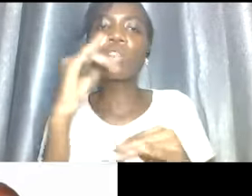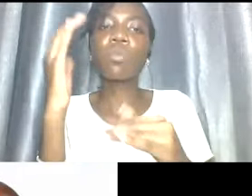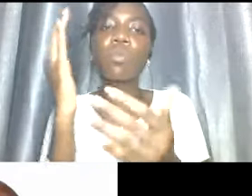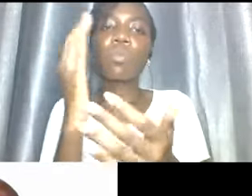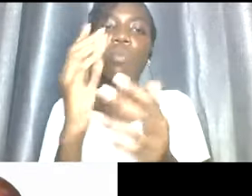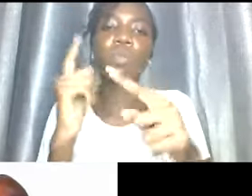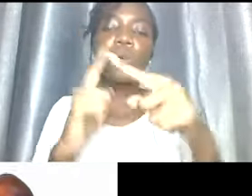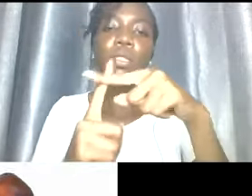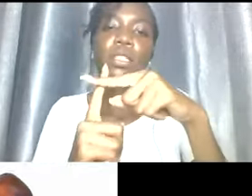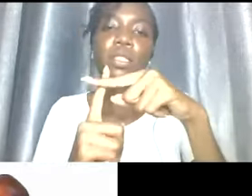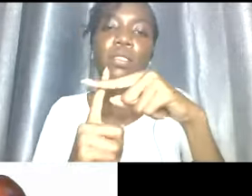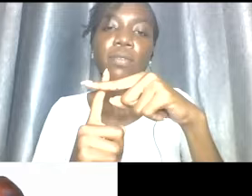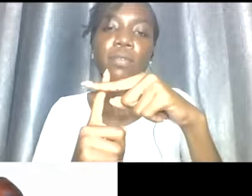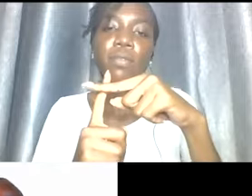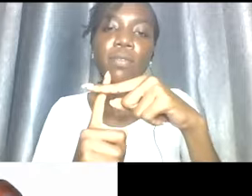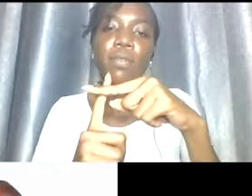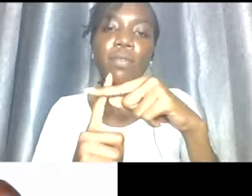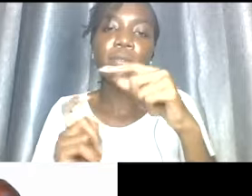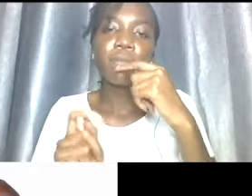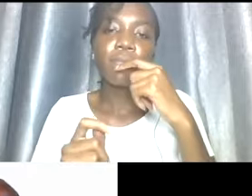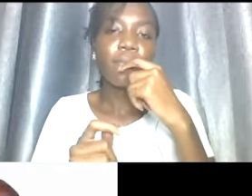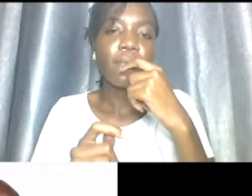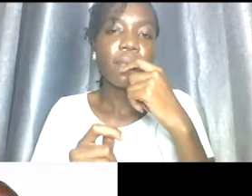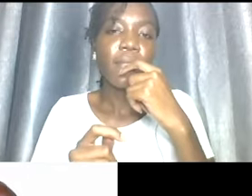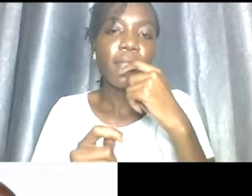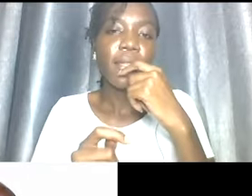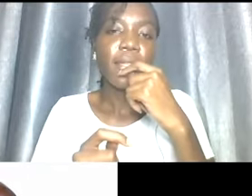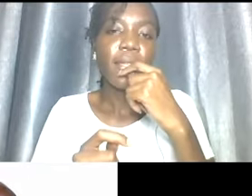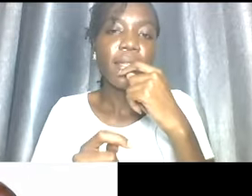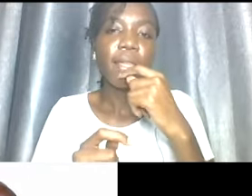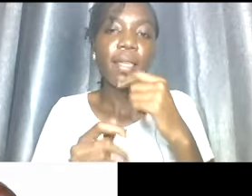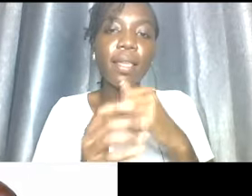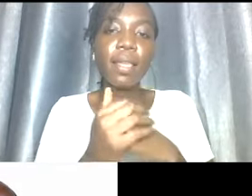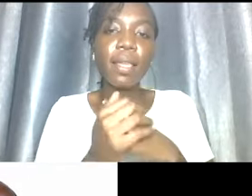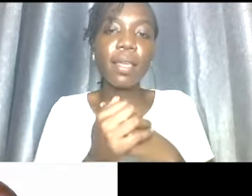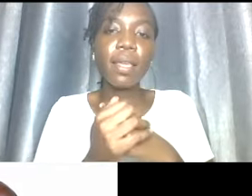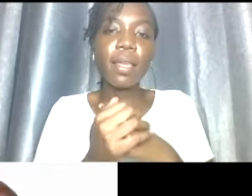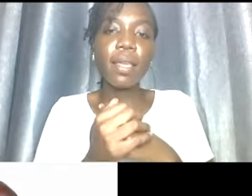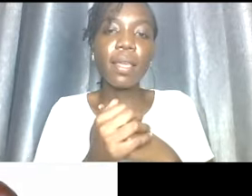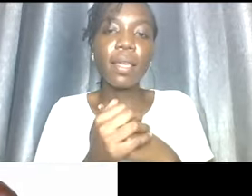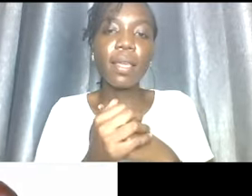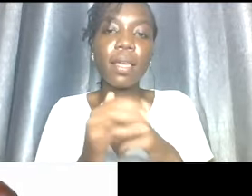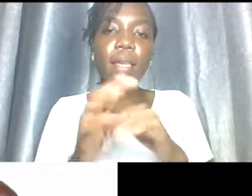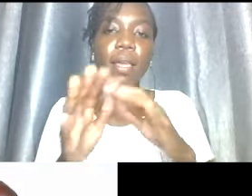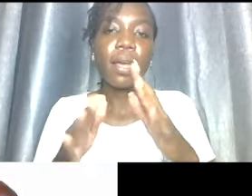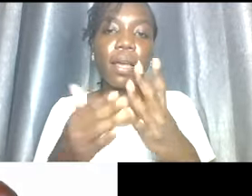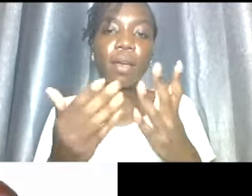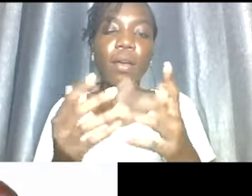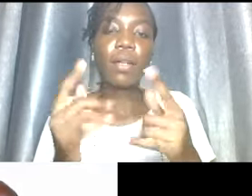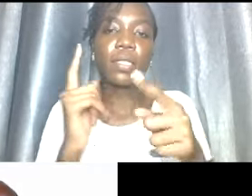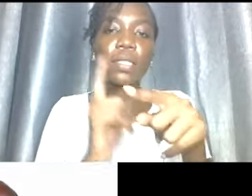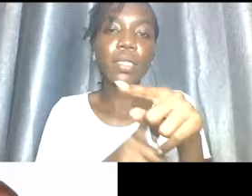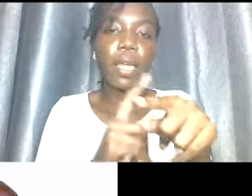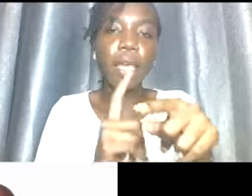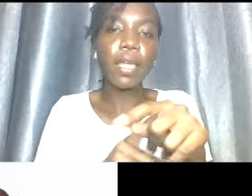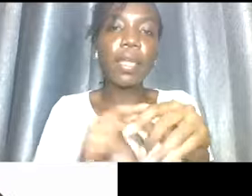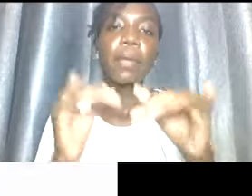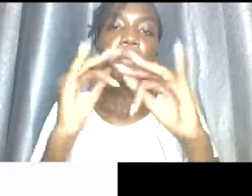All right, repeat it. I missed the last part. How do one incorporate the futuristic customer with? When trends are not